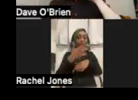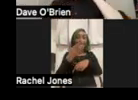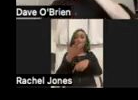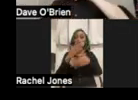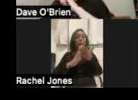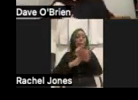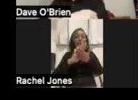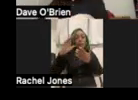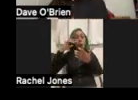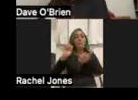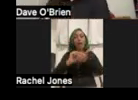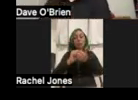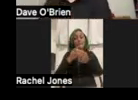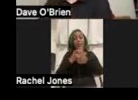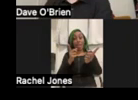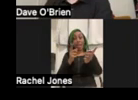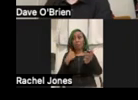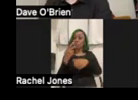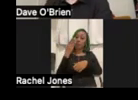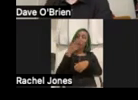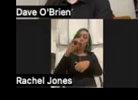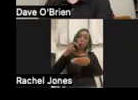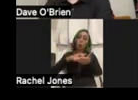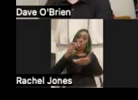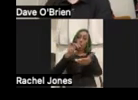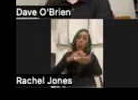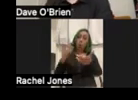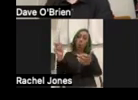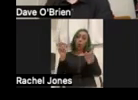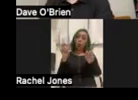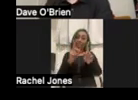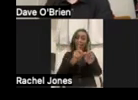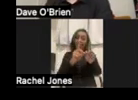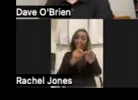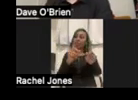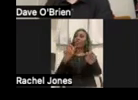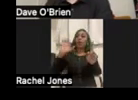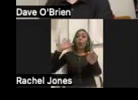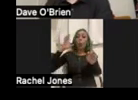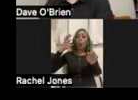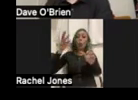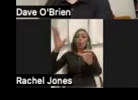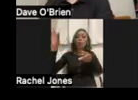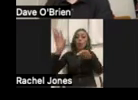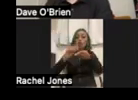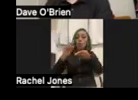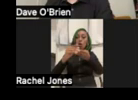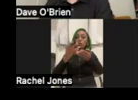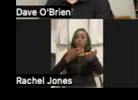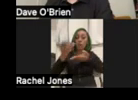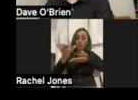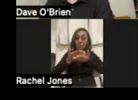them, and we would go for a walk there together and audio record a conversation. And that conversation would then